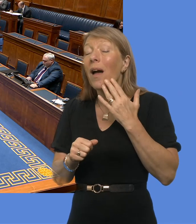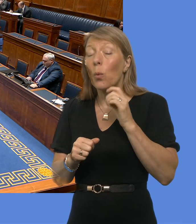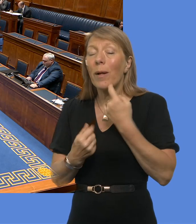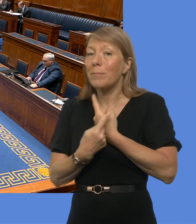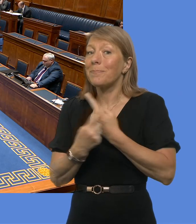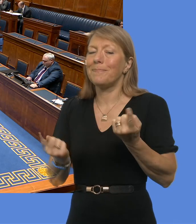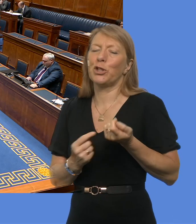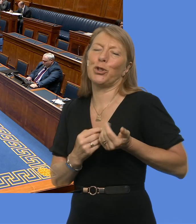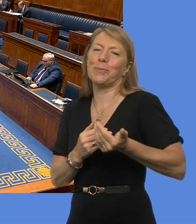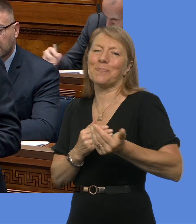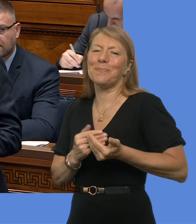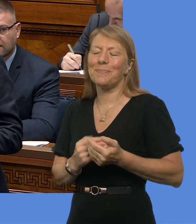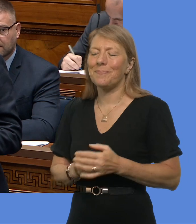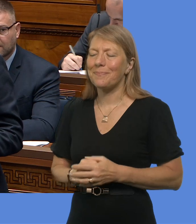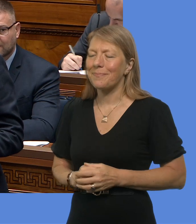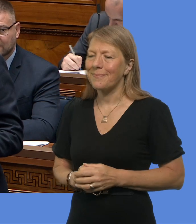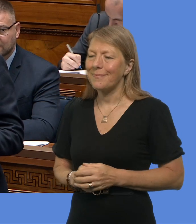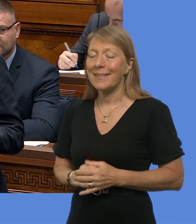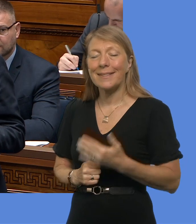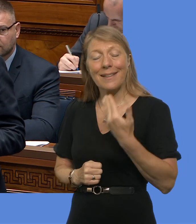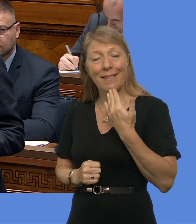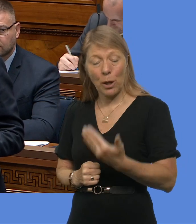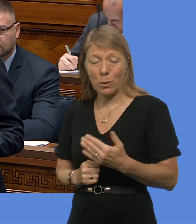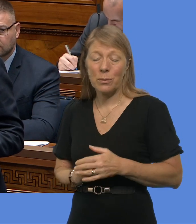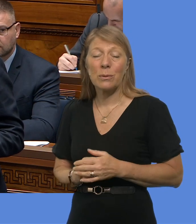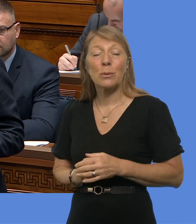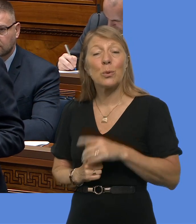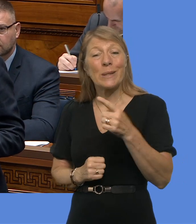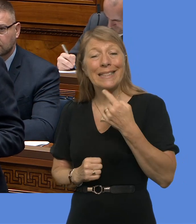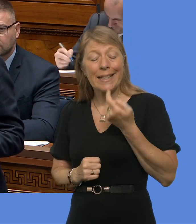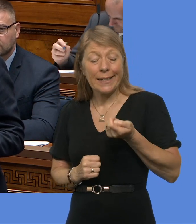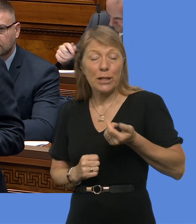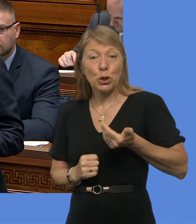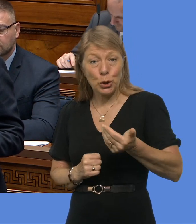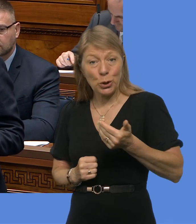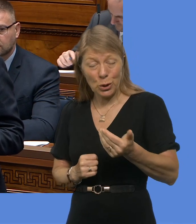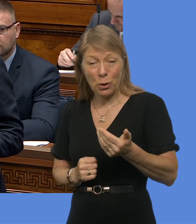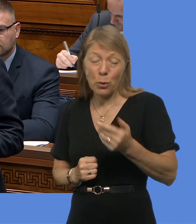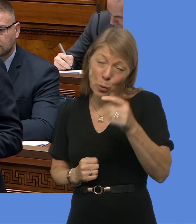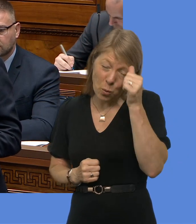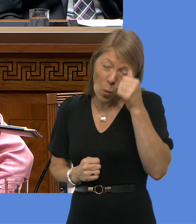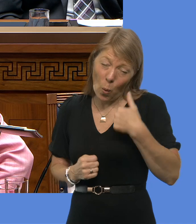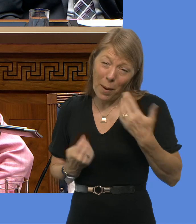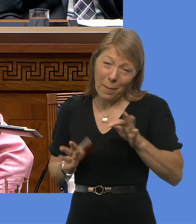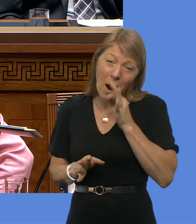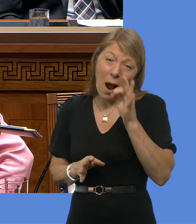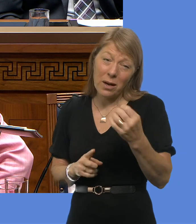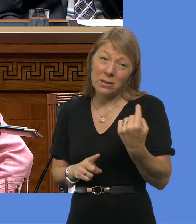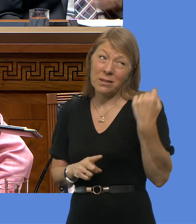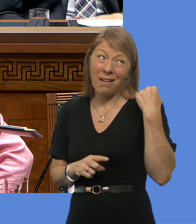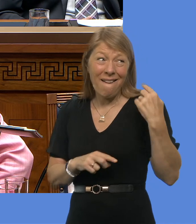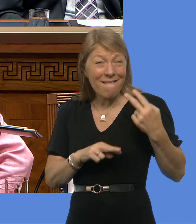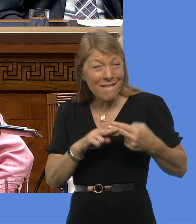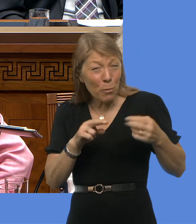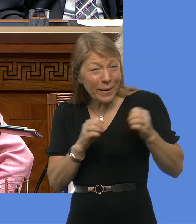clarity. She says very shortly she will appreciate that I asked a question of their office in February and received an answer a couple of